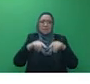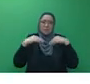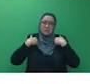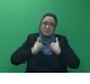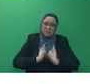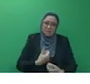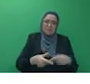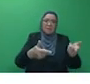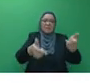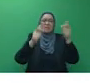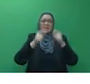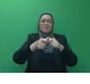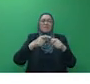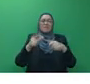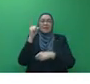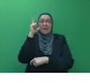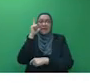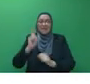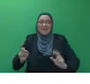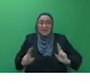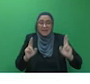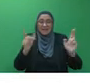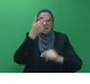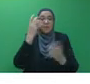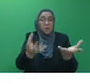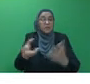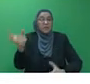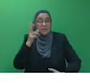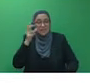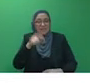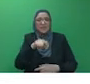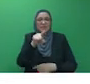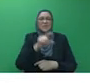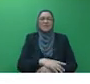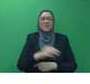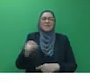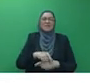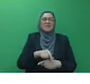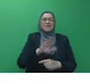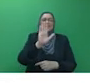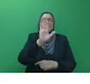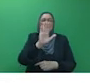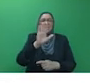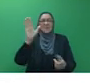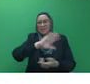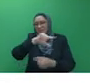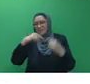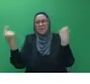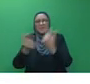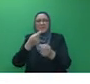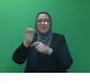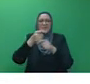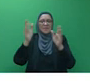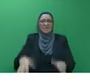to you among the other and your your fellow comedians that have provided relief so thank you very much that is not a question that is just an